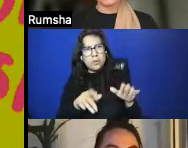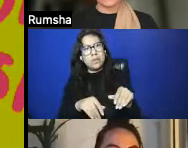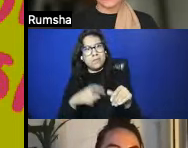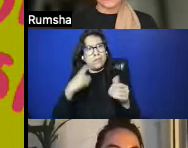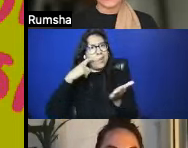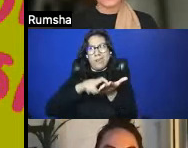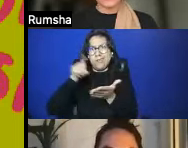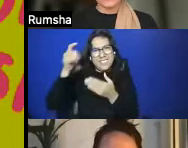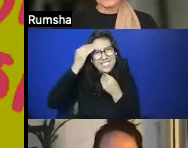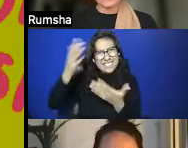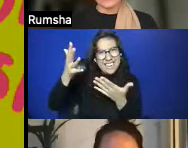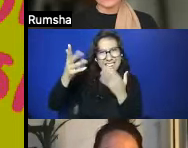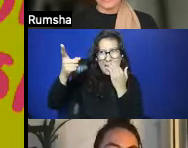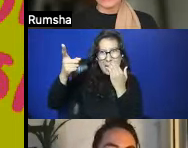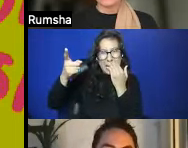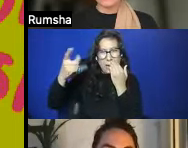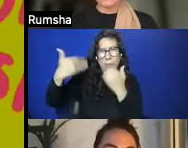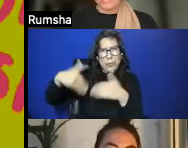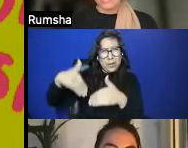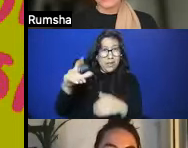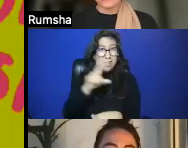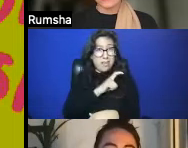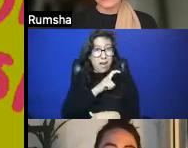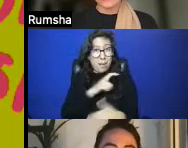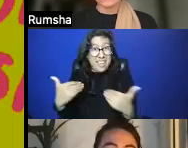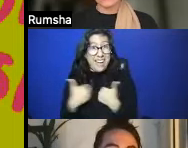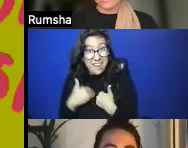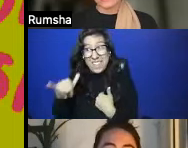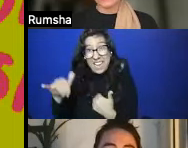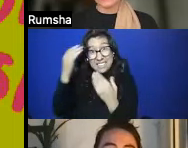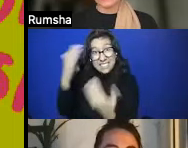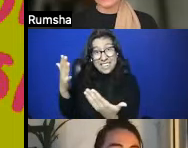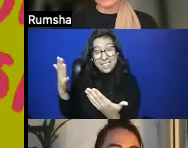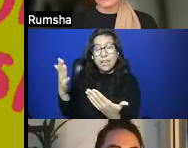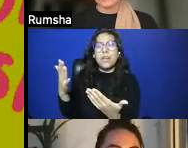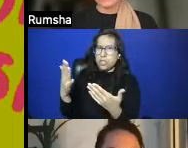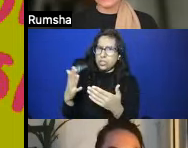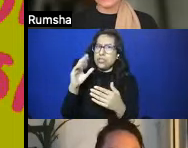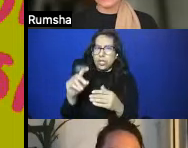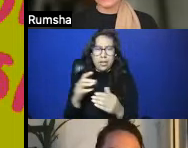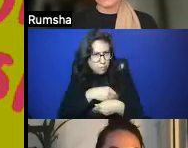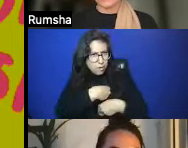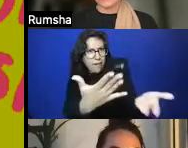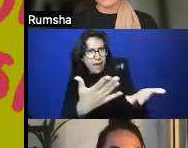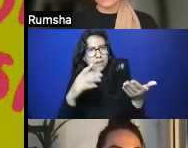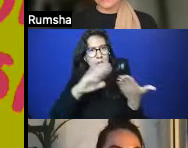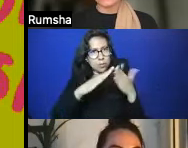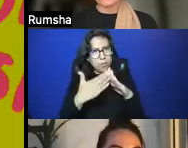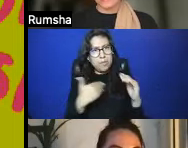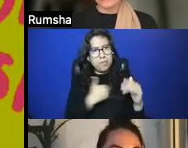data that cops have is also data that potentially should be within the hands of community